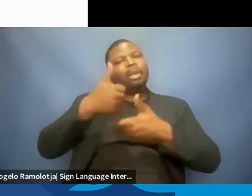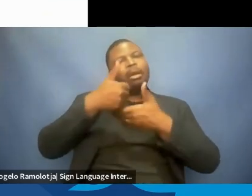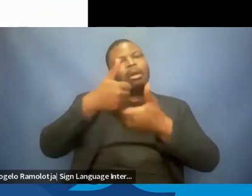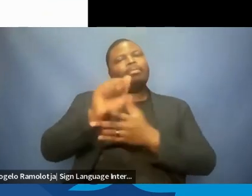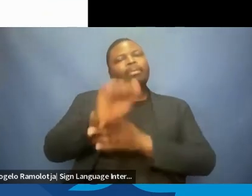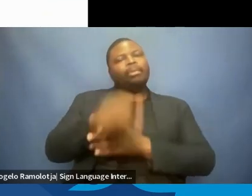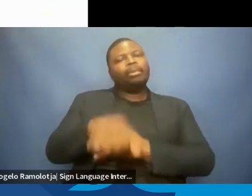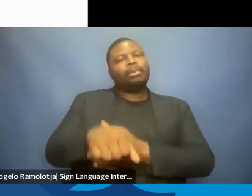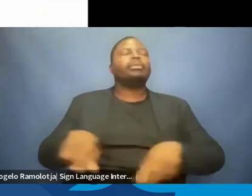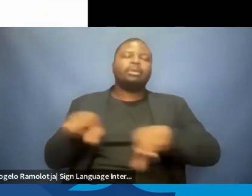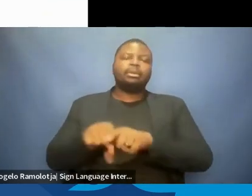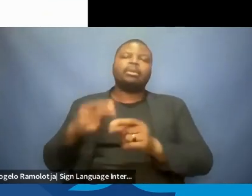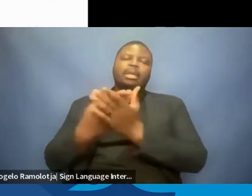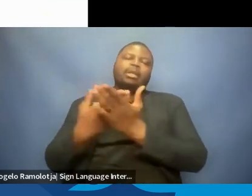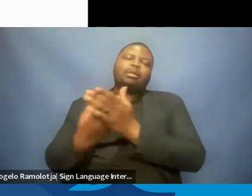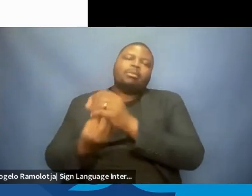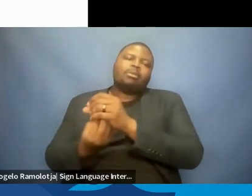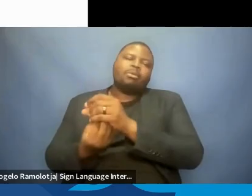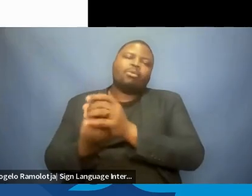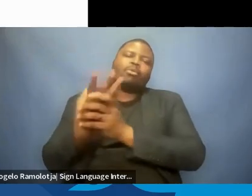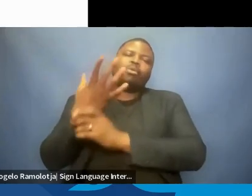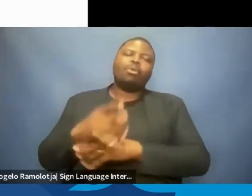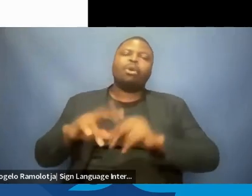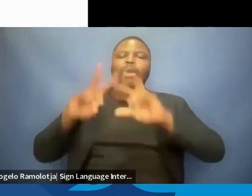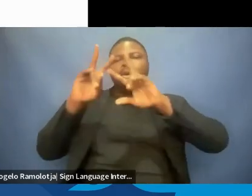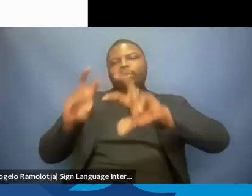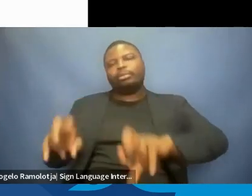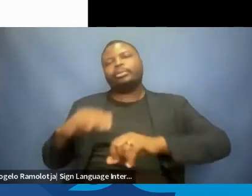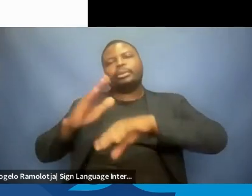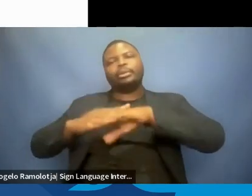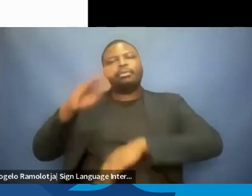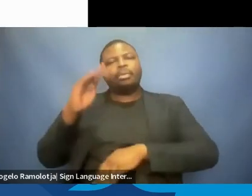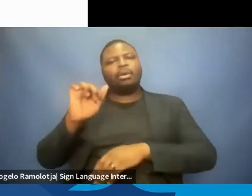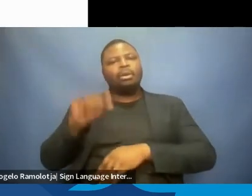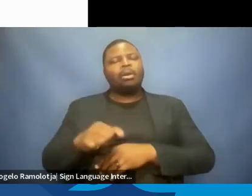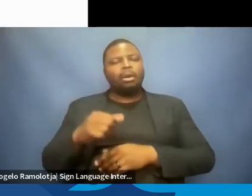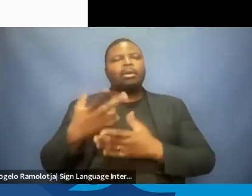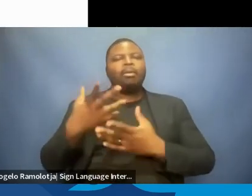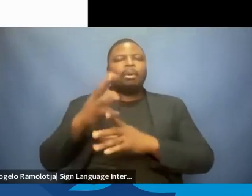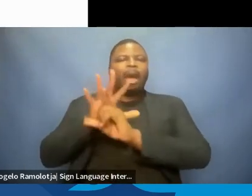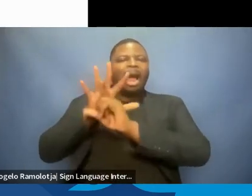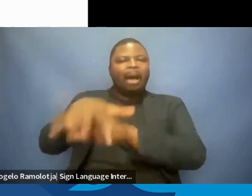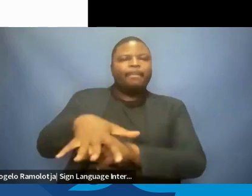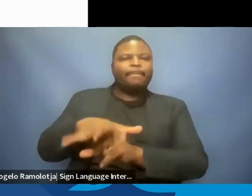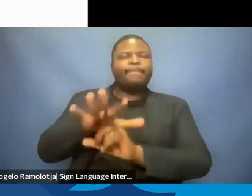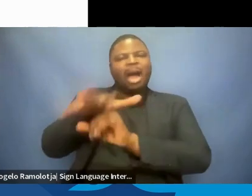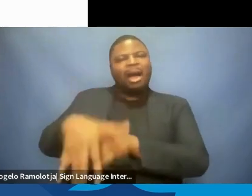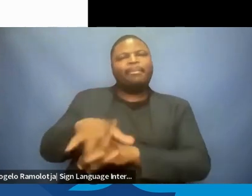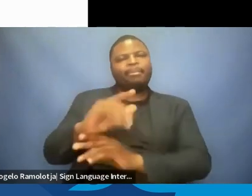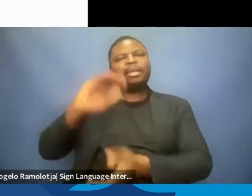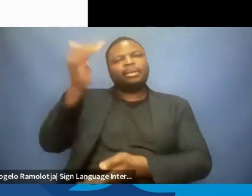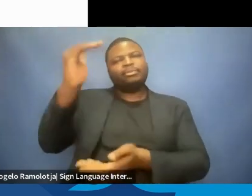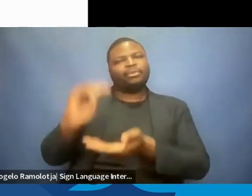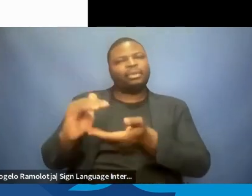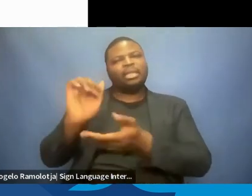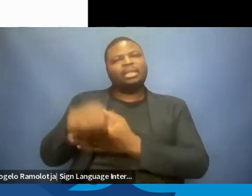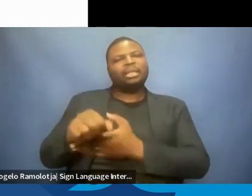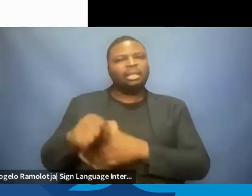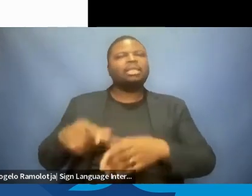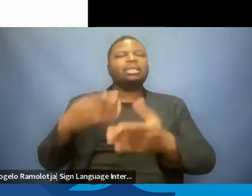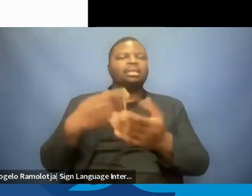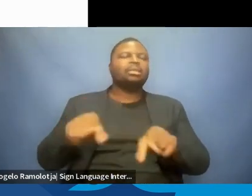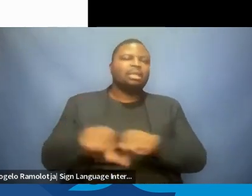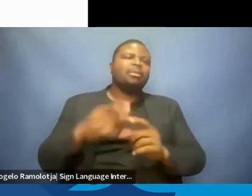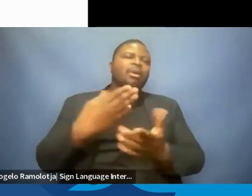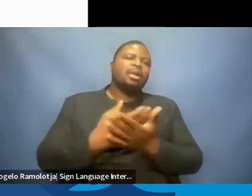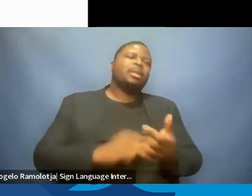COSUP's work. This then supports research as well as evidence generation. And we know that we need to add to the growing